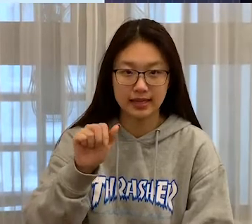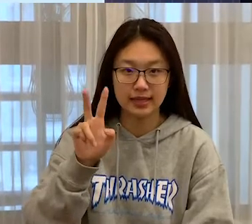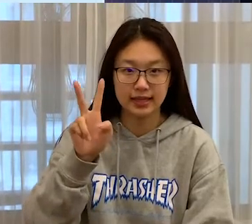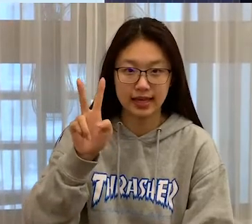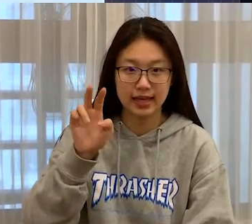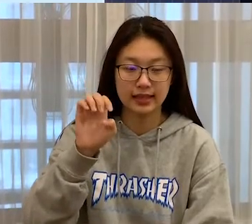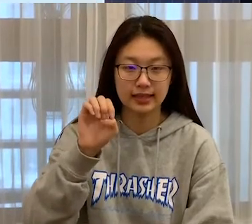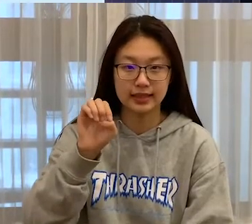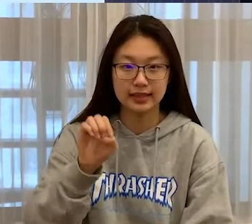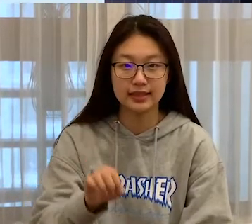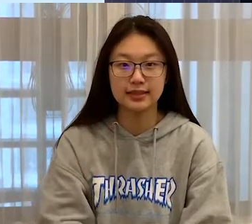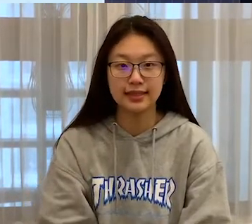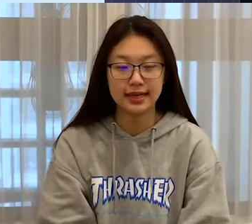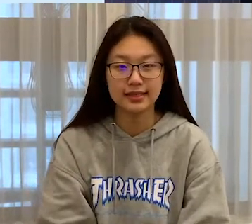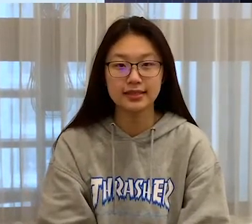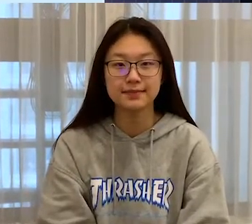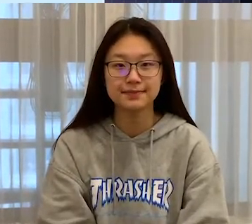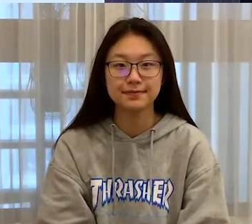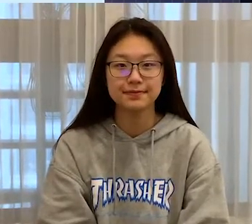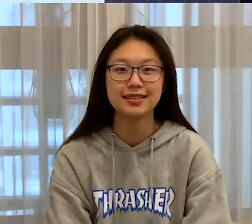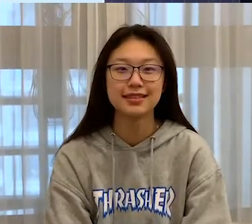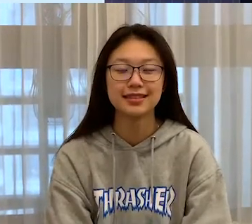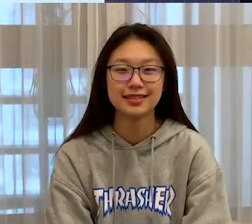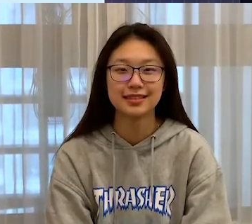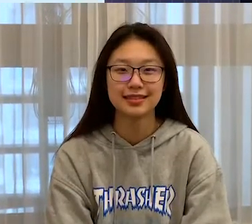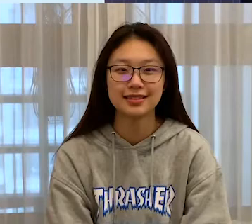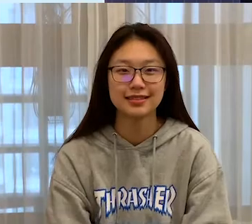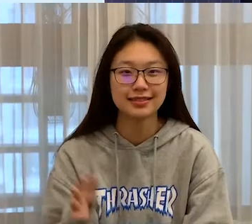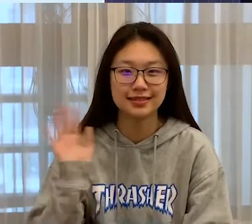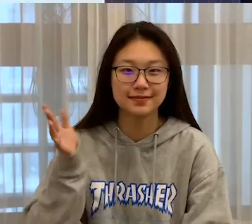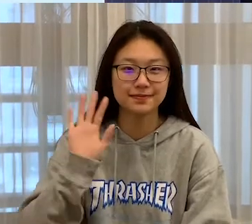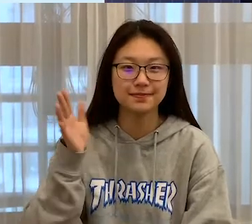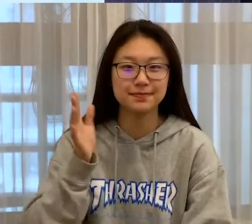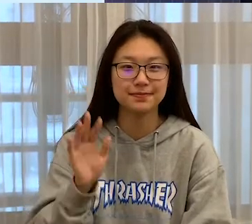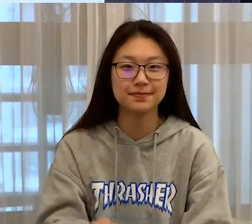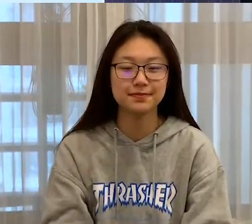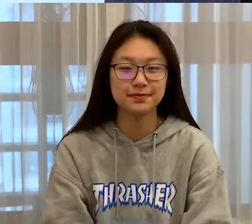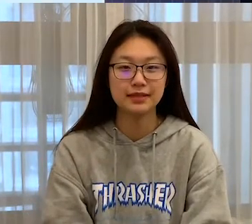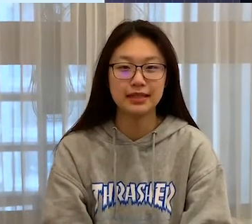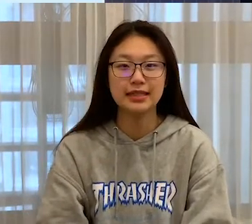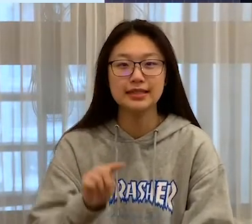Also, it can be used as a preposition to express by the means of